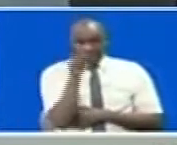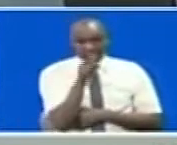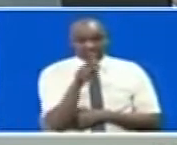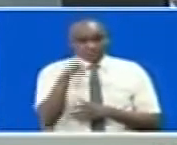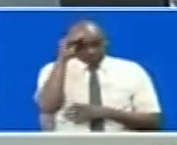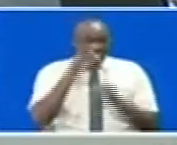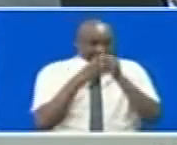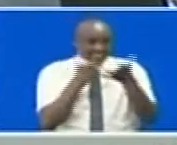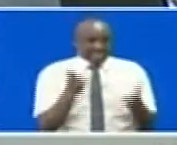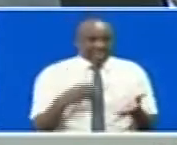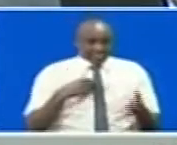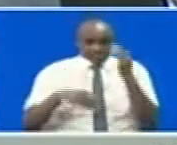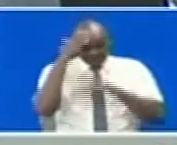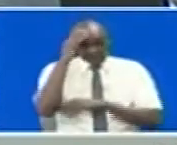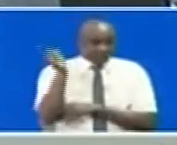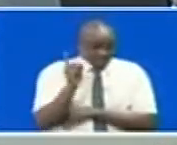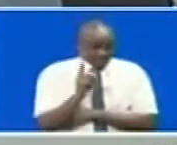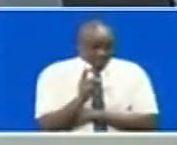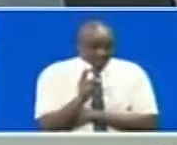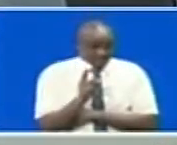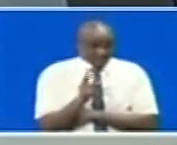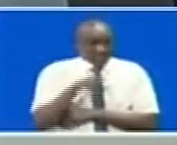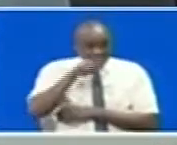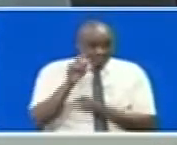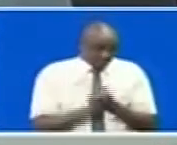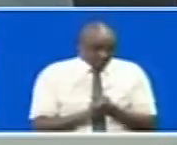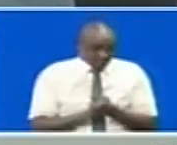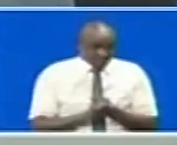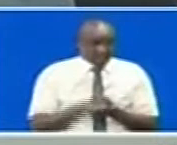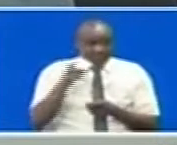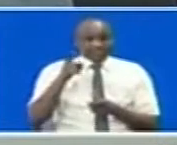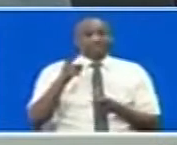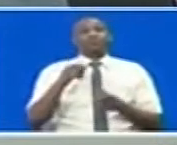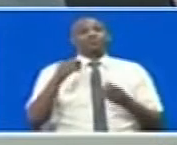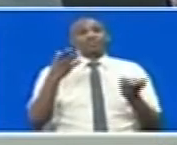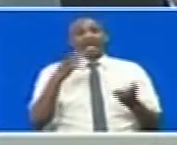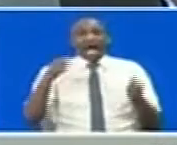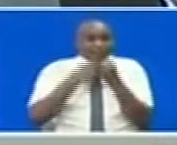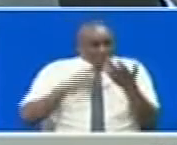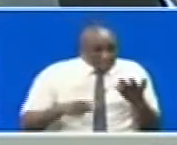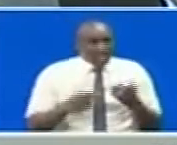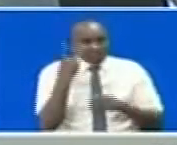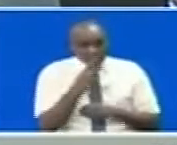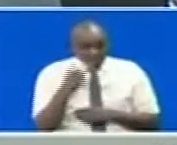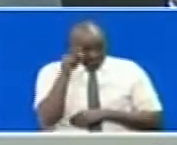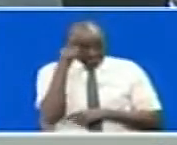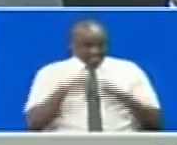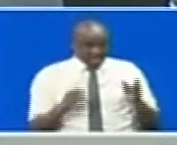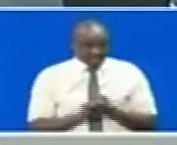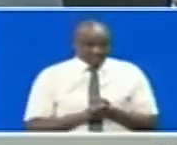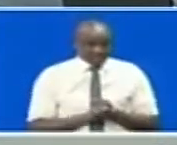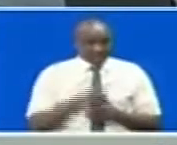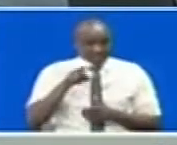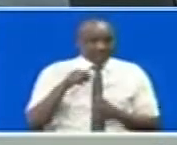student leader at the University of Nairobi, was acquitted. Actually, this happened in February of this year. He